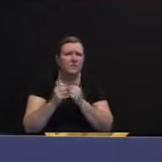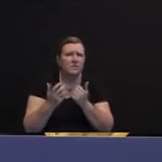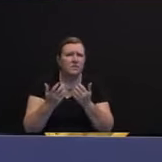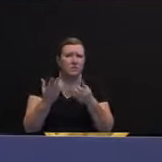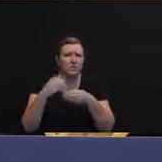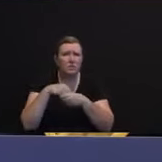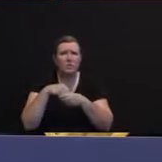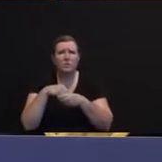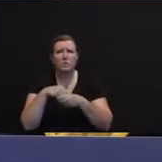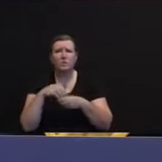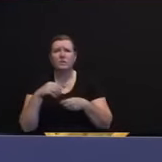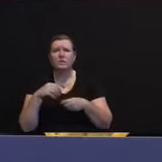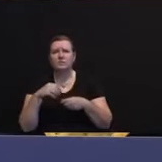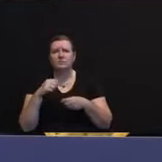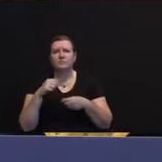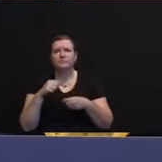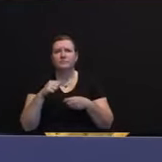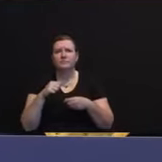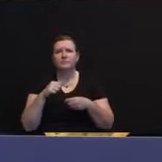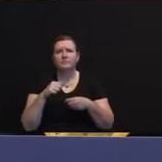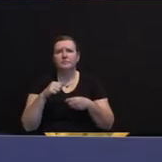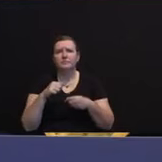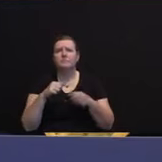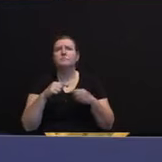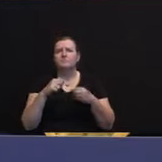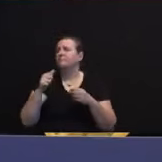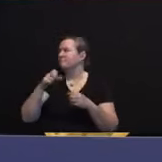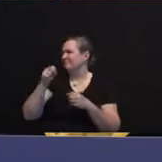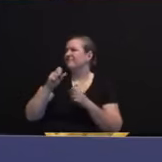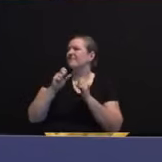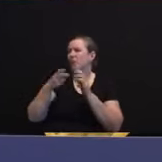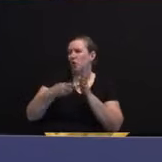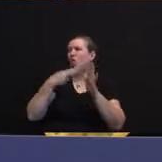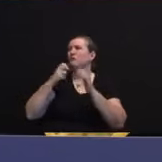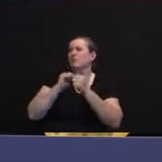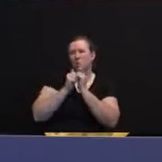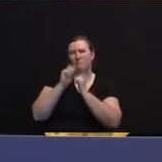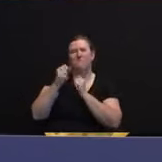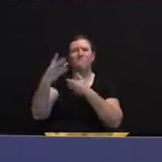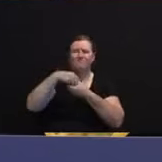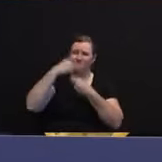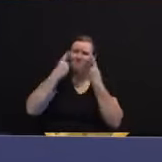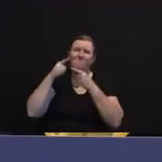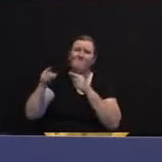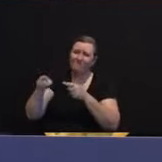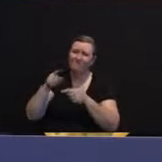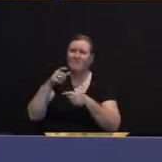considered sports and subject to the Department of Health guidance on organized sports. We'll come back to you on bands. Judy,